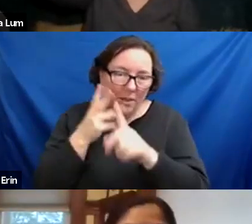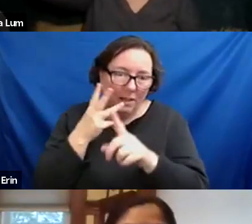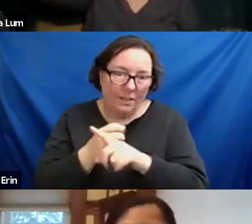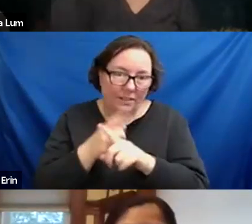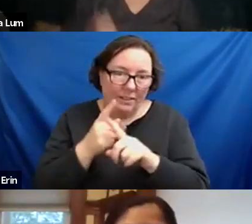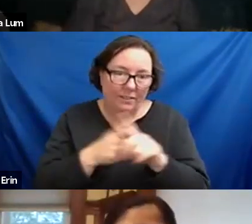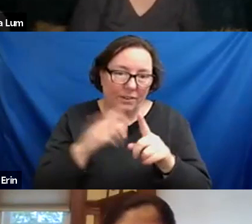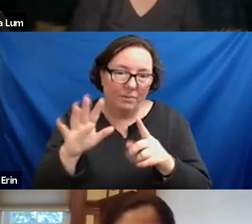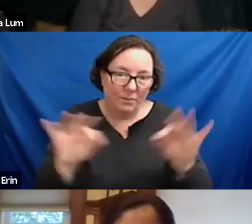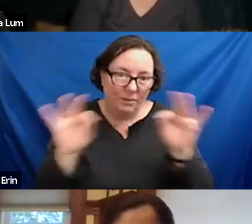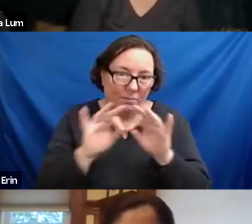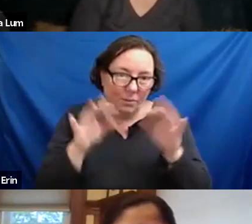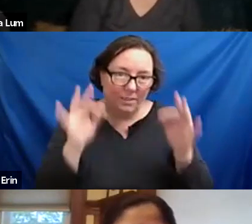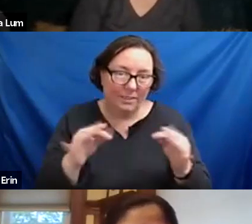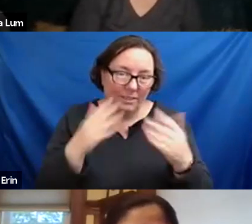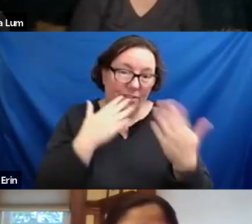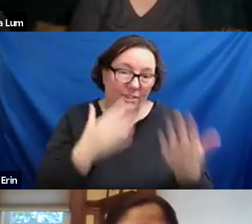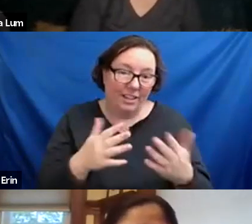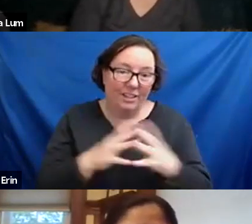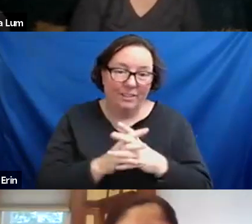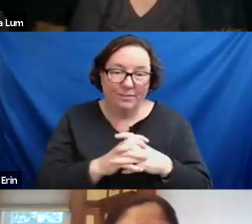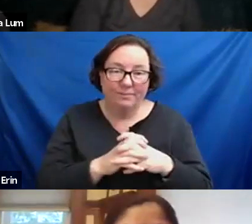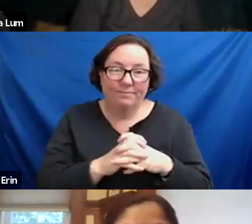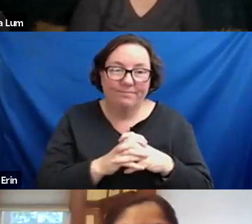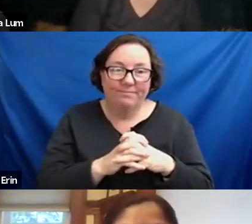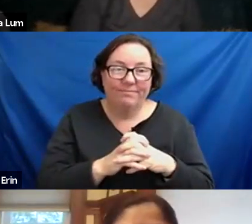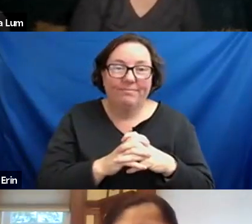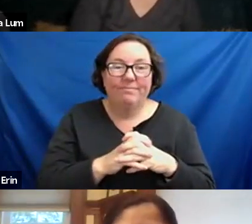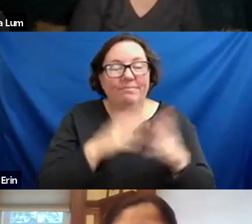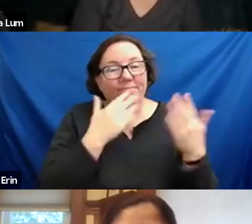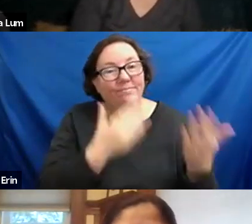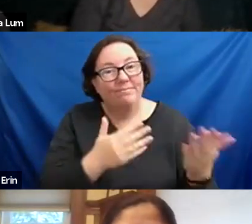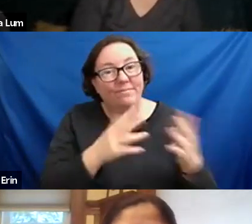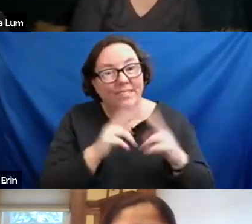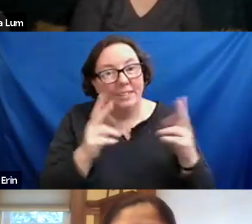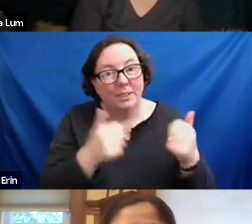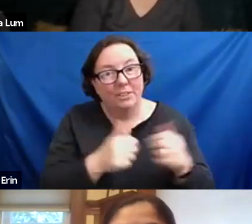your important decisions. Thank you. Thank you very much.